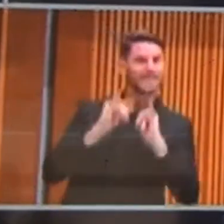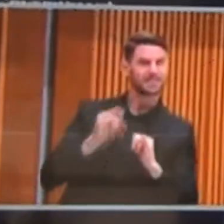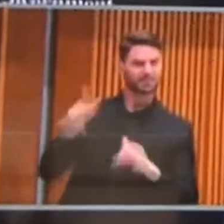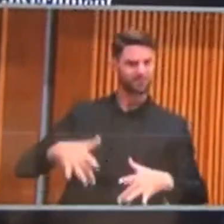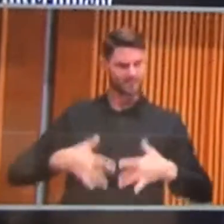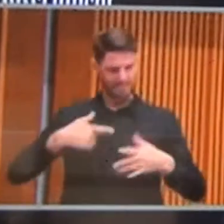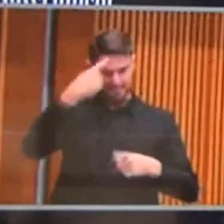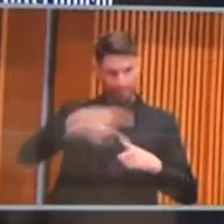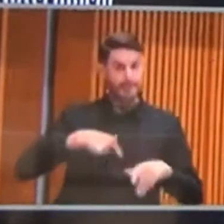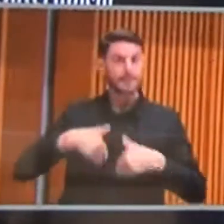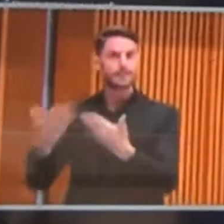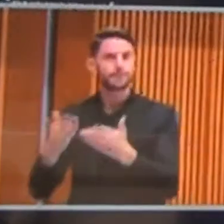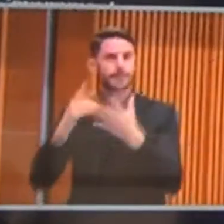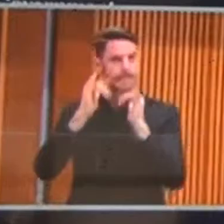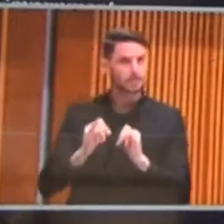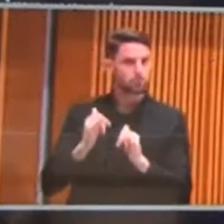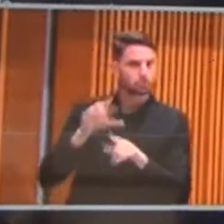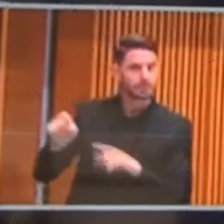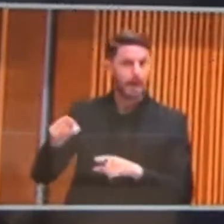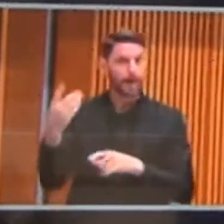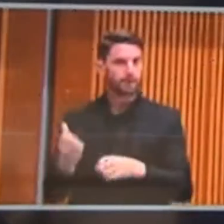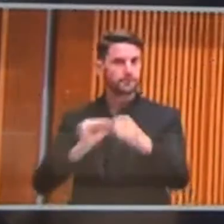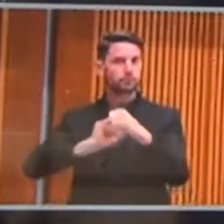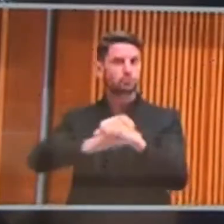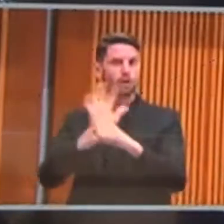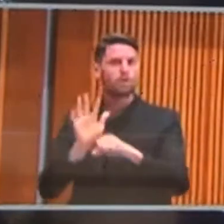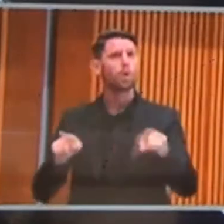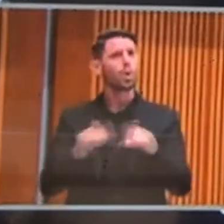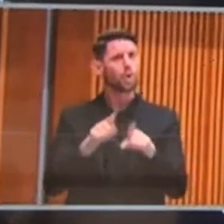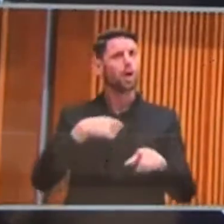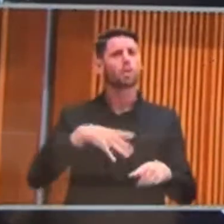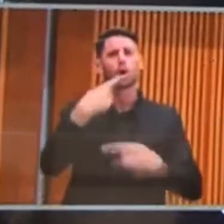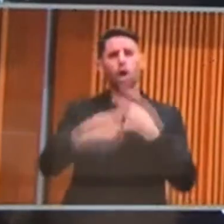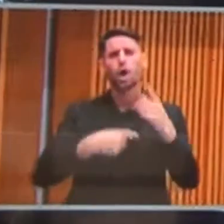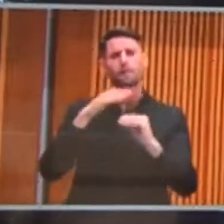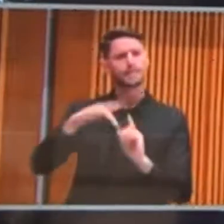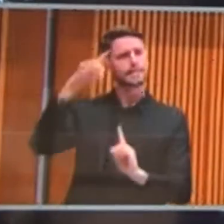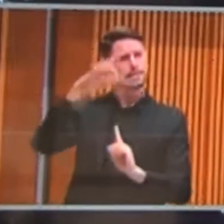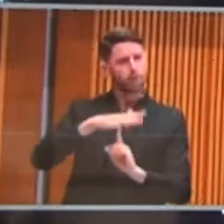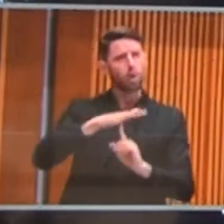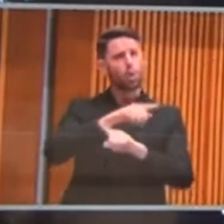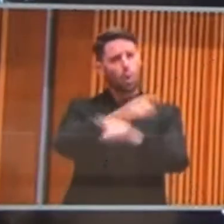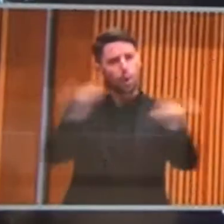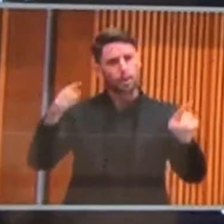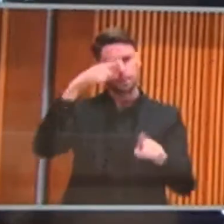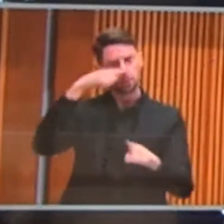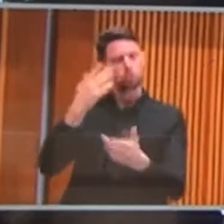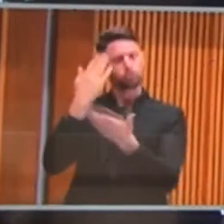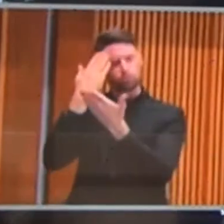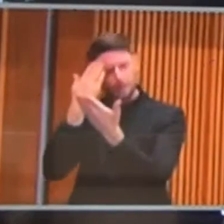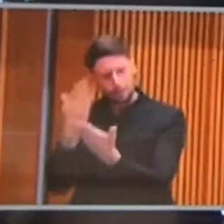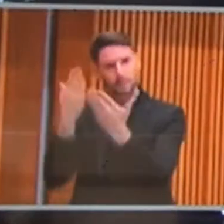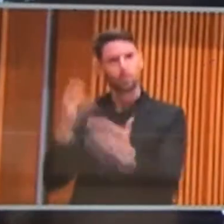job with their testing, and also about respect for healthcare workers and sending a very strong